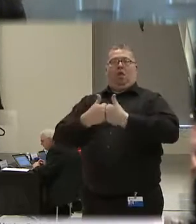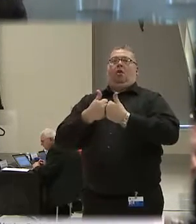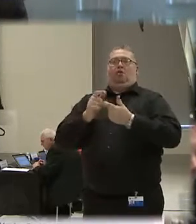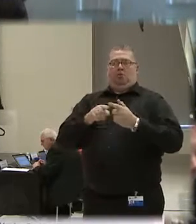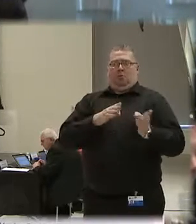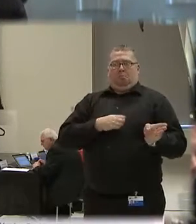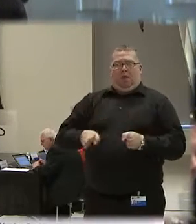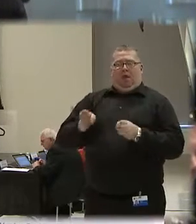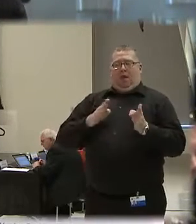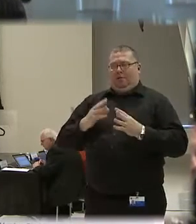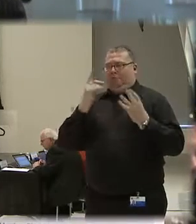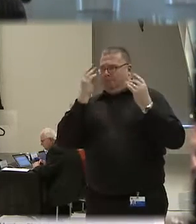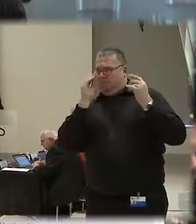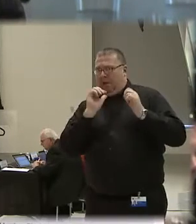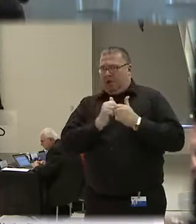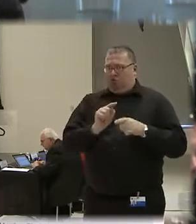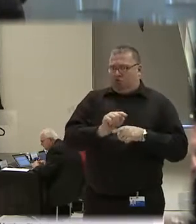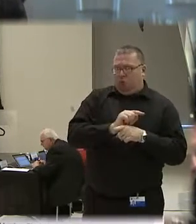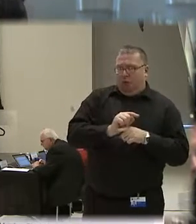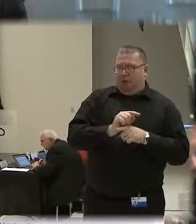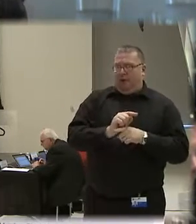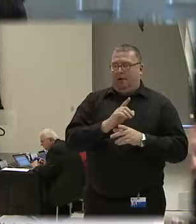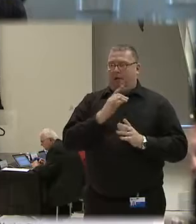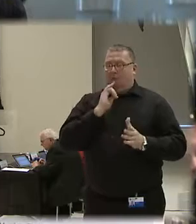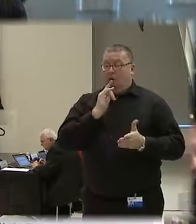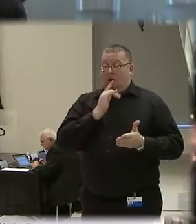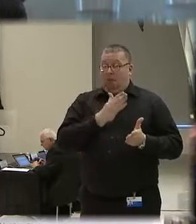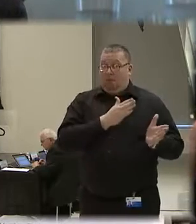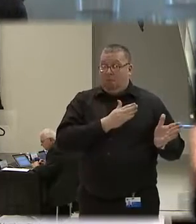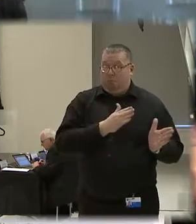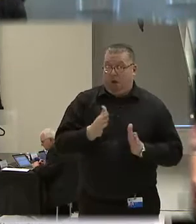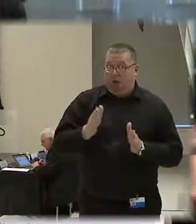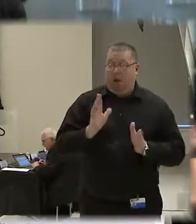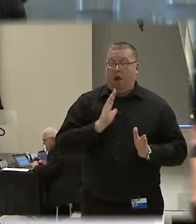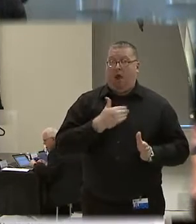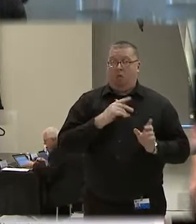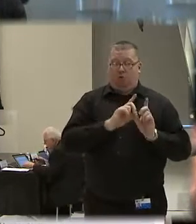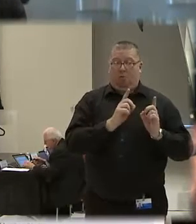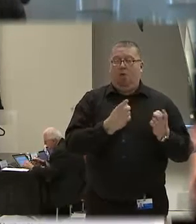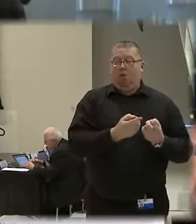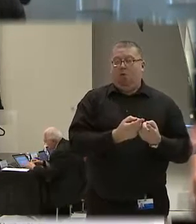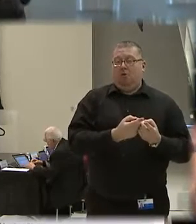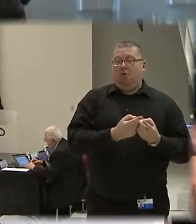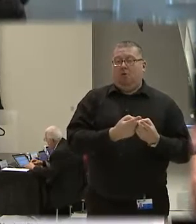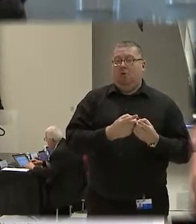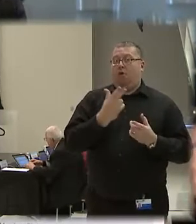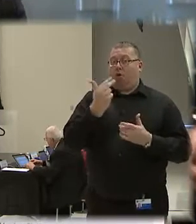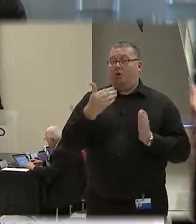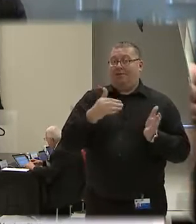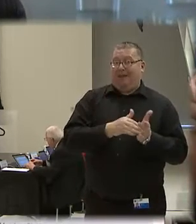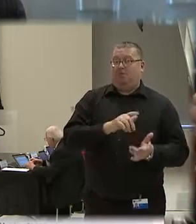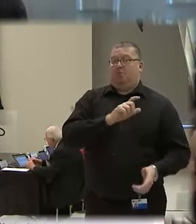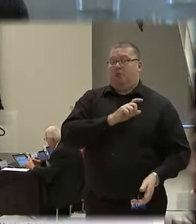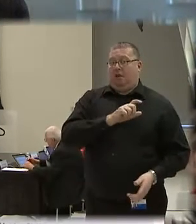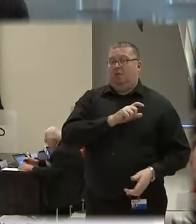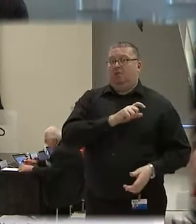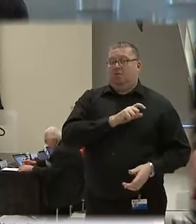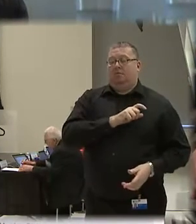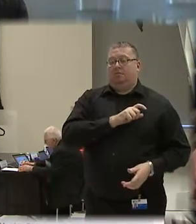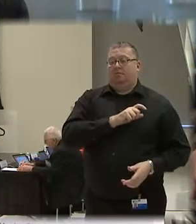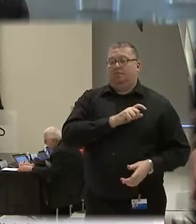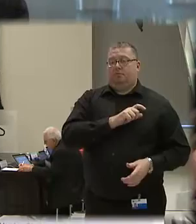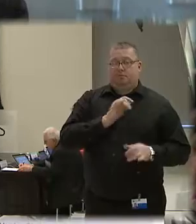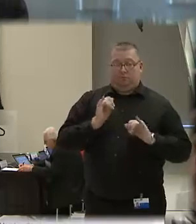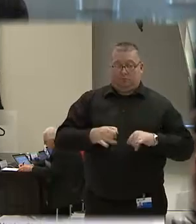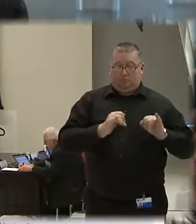plan, train, and equip our entire department of 13,000 officers.